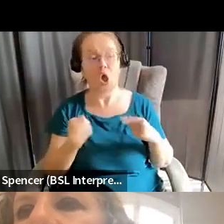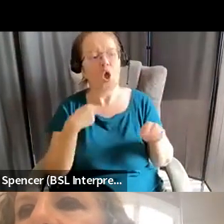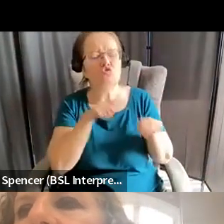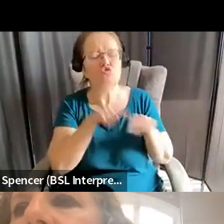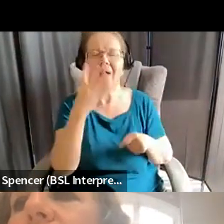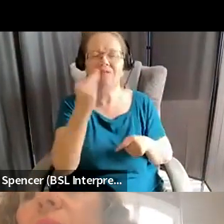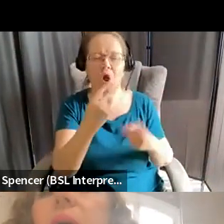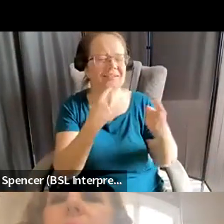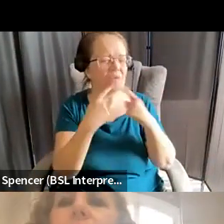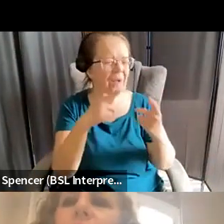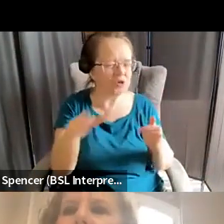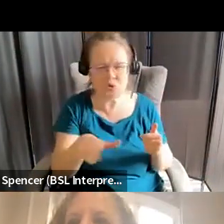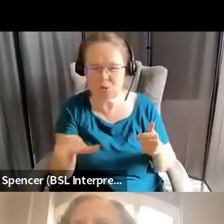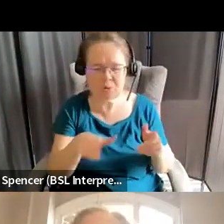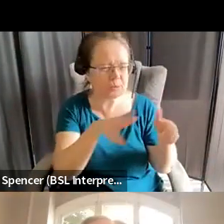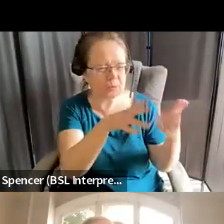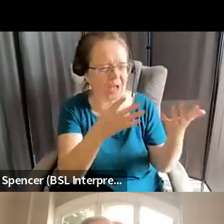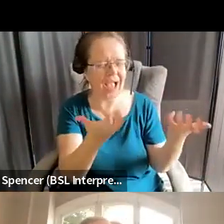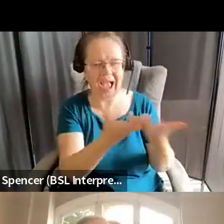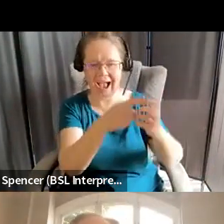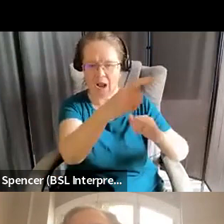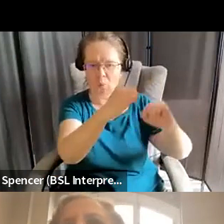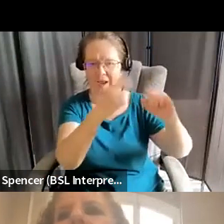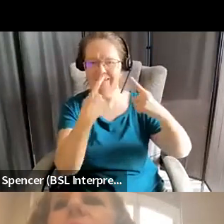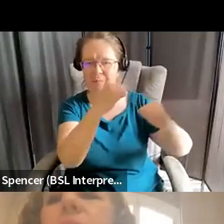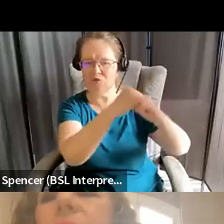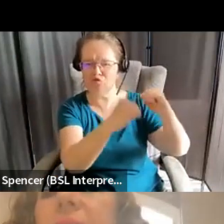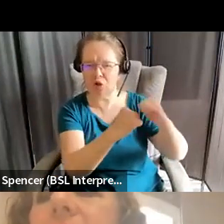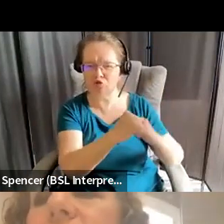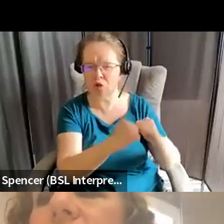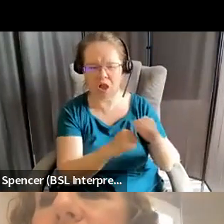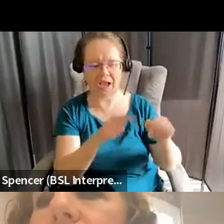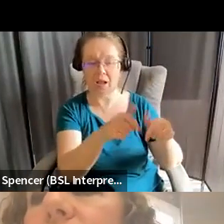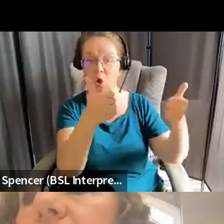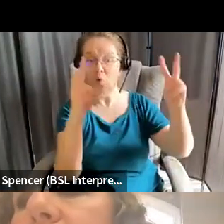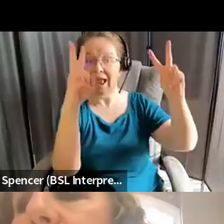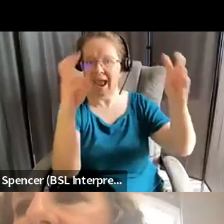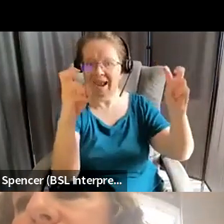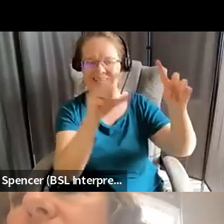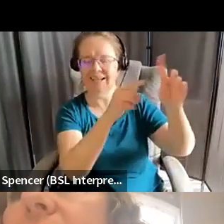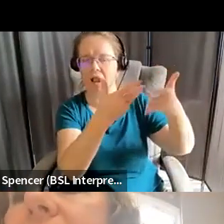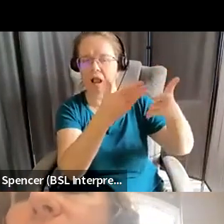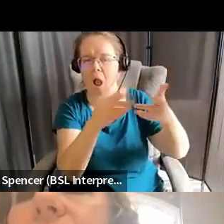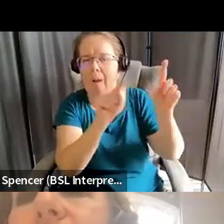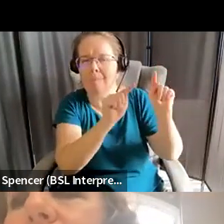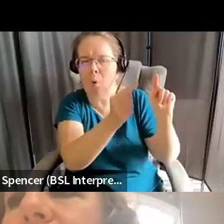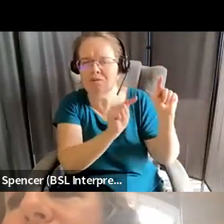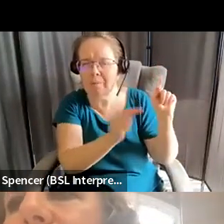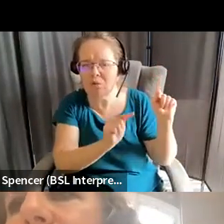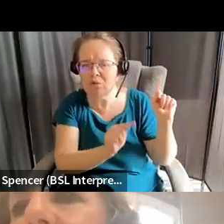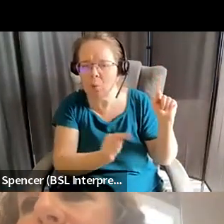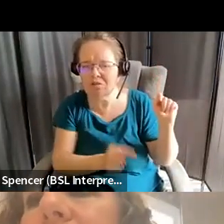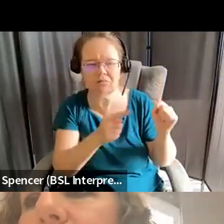information, how that information is structured, does it have a good heading structure? Are there bullet points? How is the